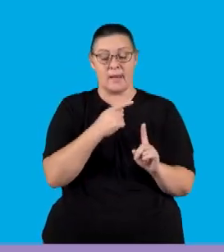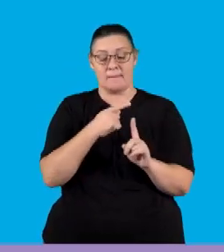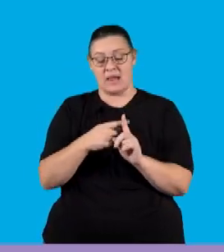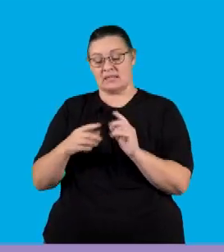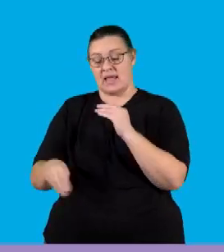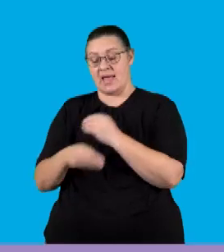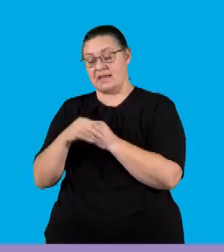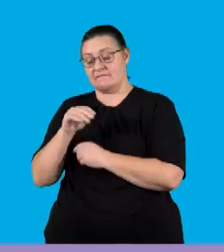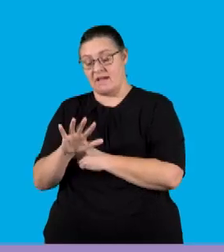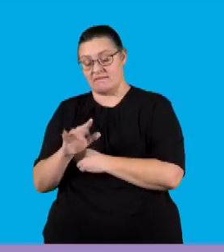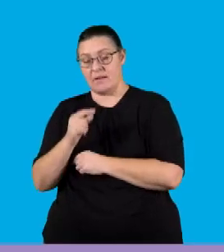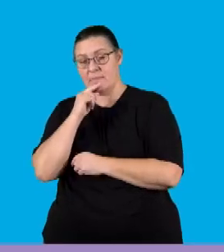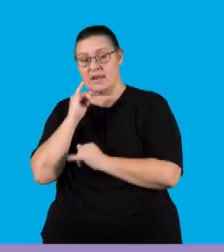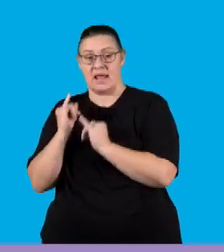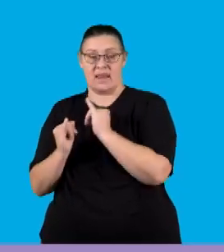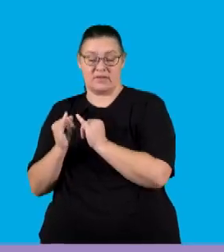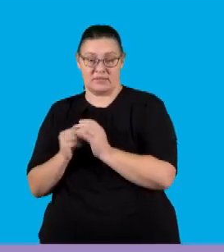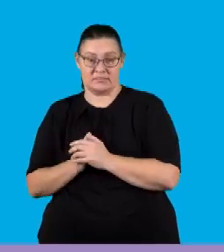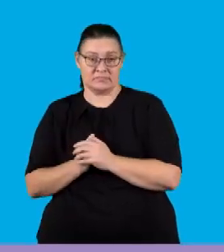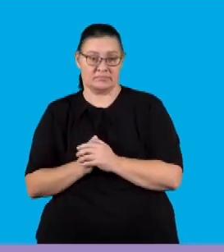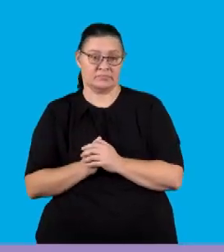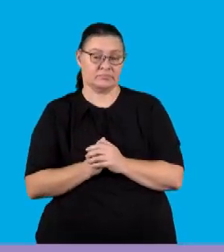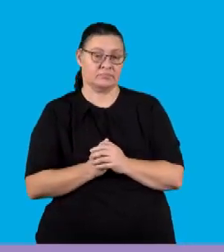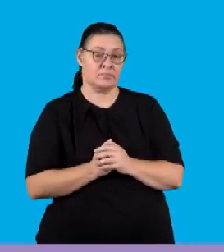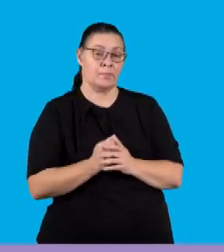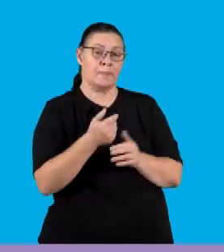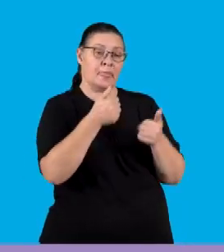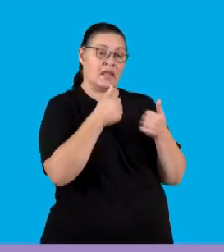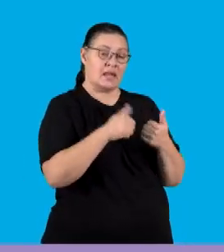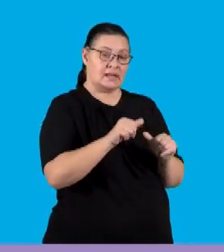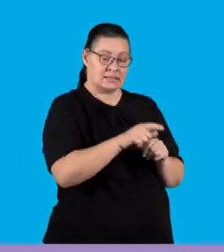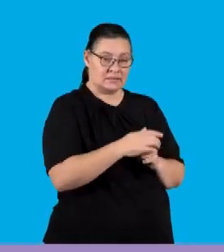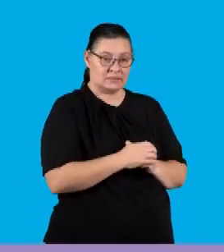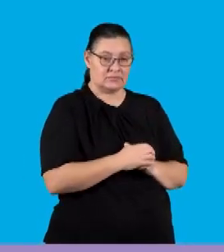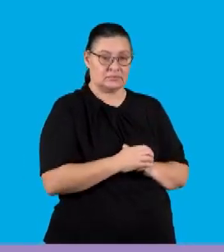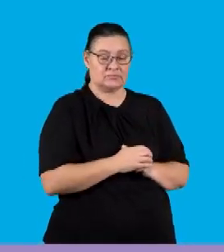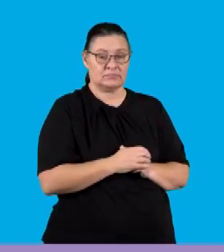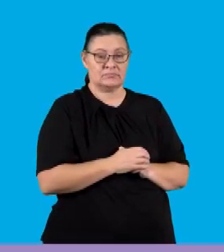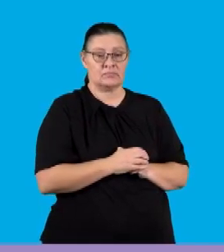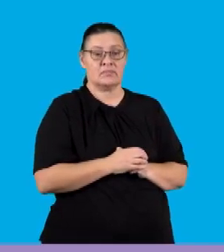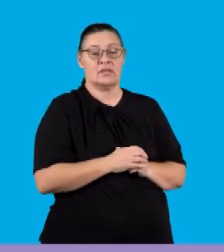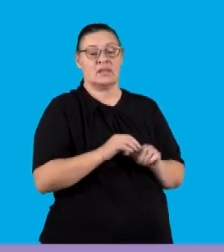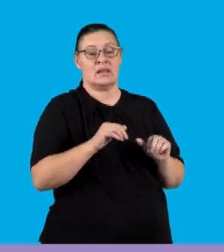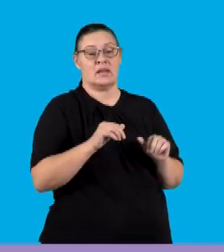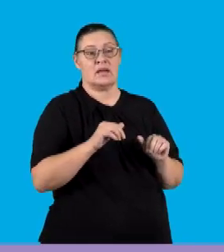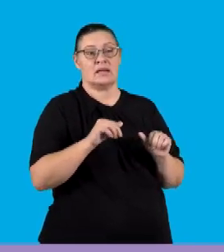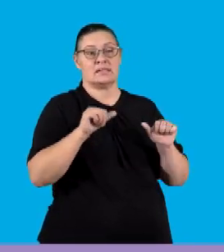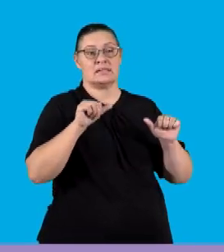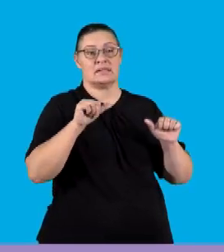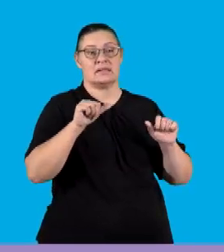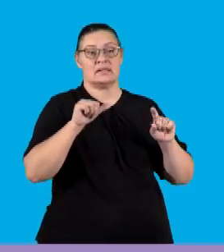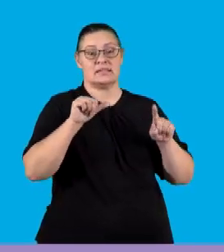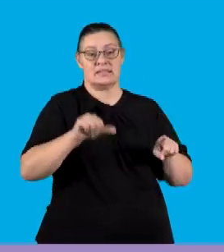5, it will give us an 11. Let's look at the next input value, and that is our